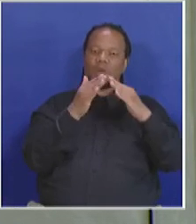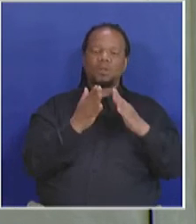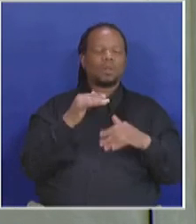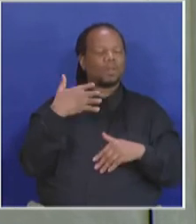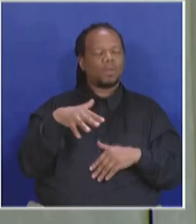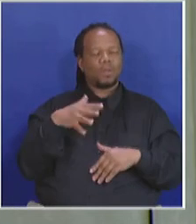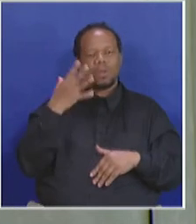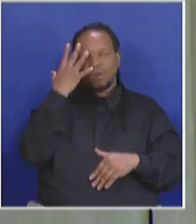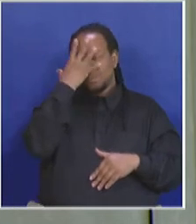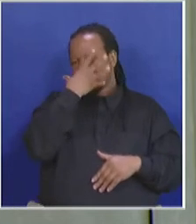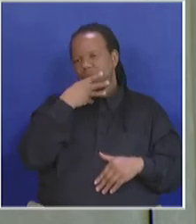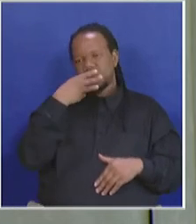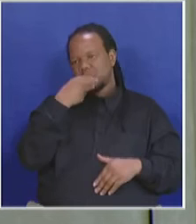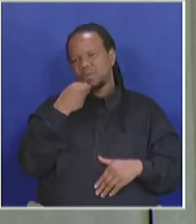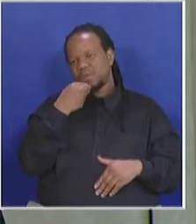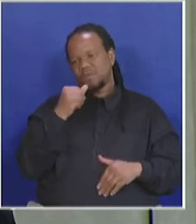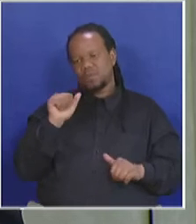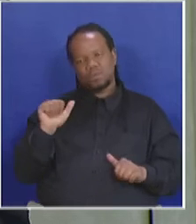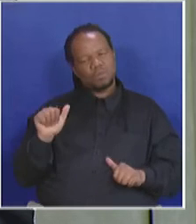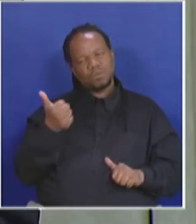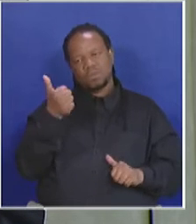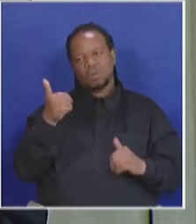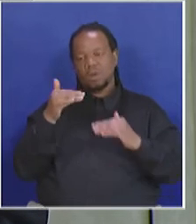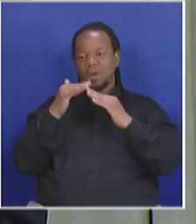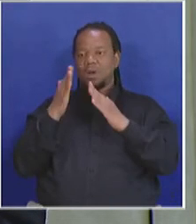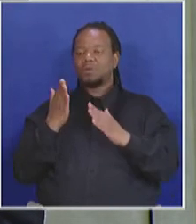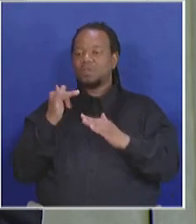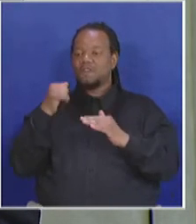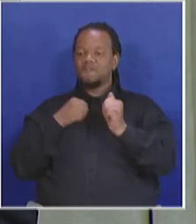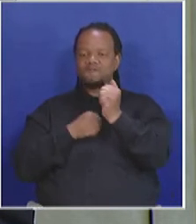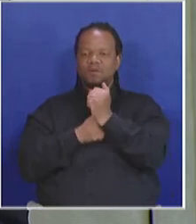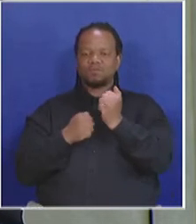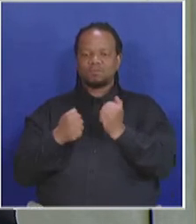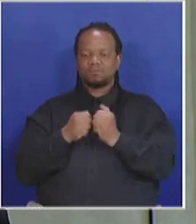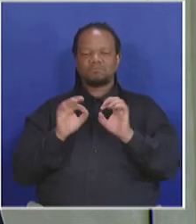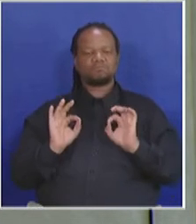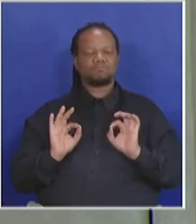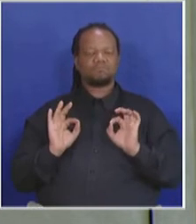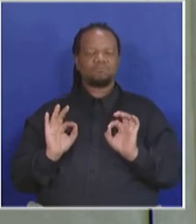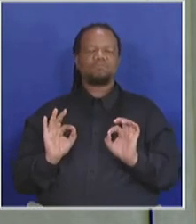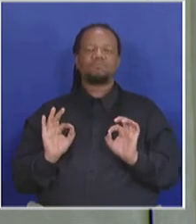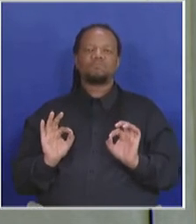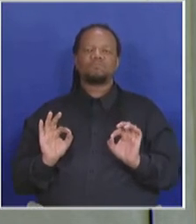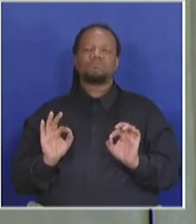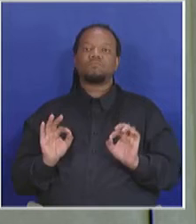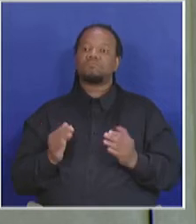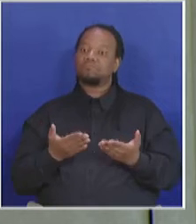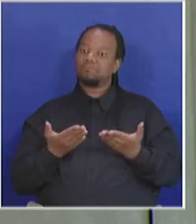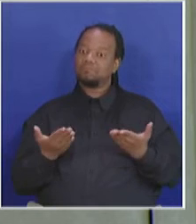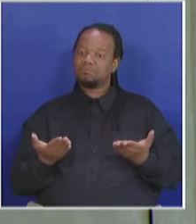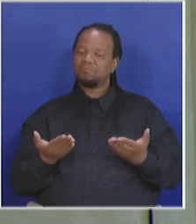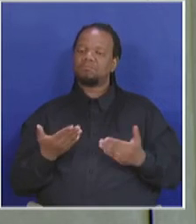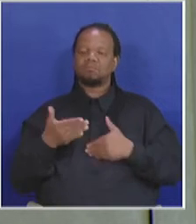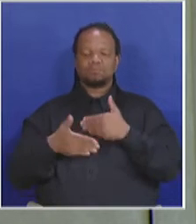well integrated with a nice infrastructure in the area that present a good progress in